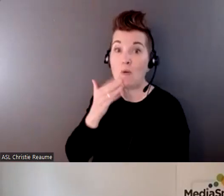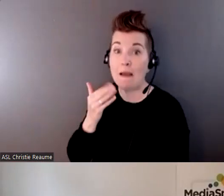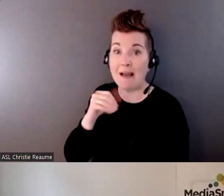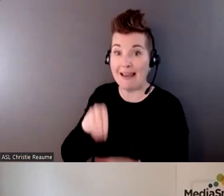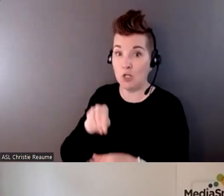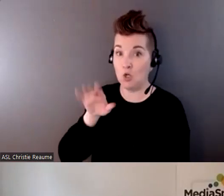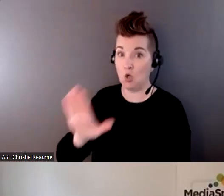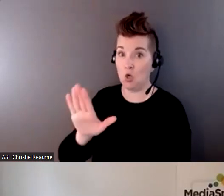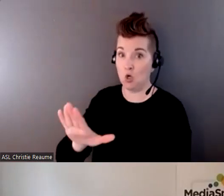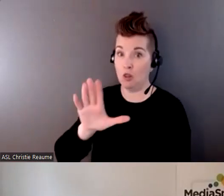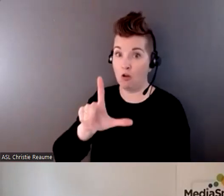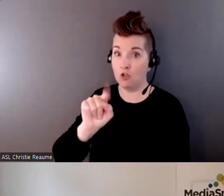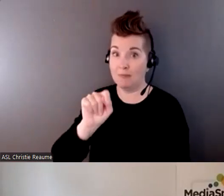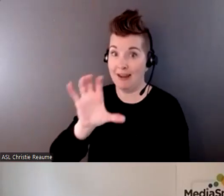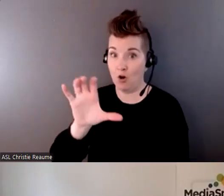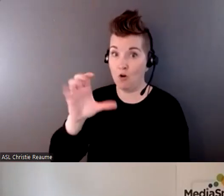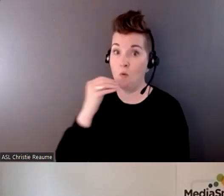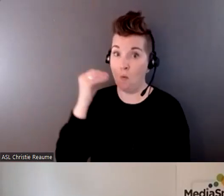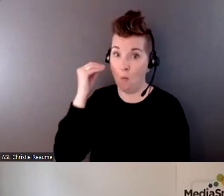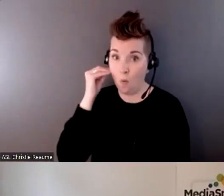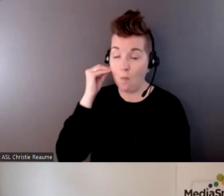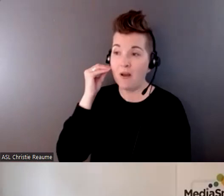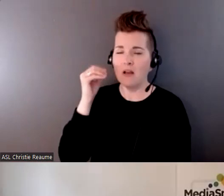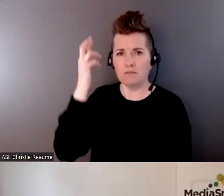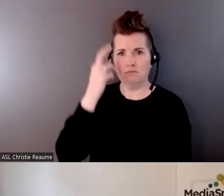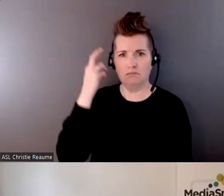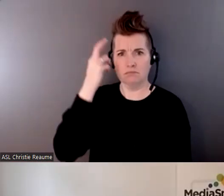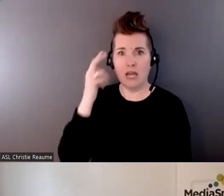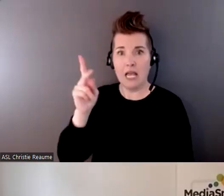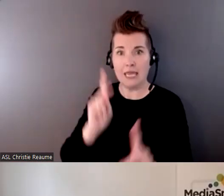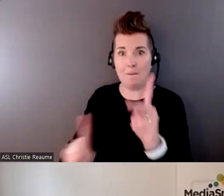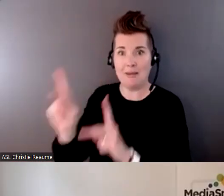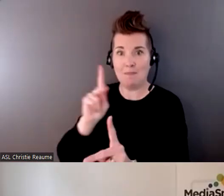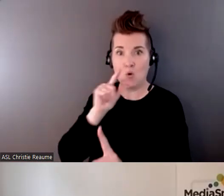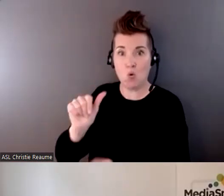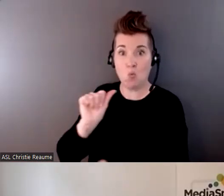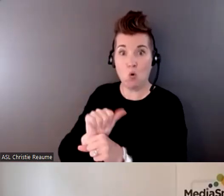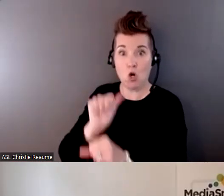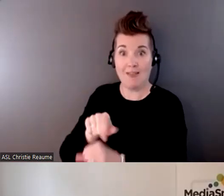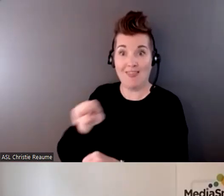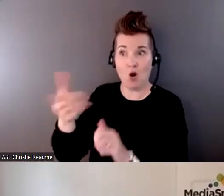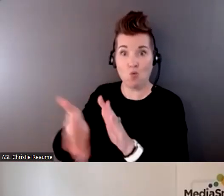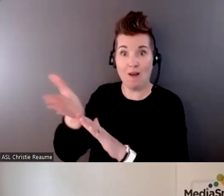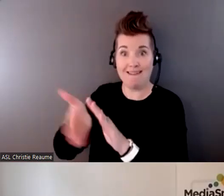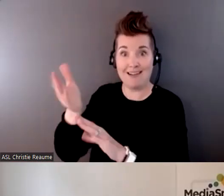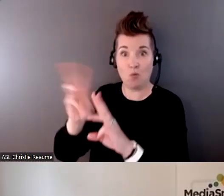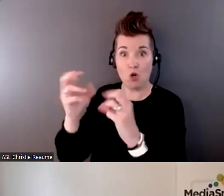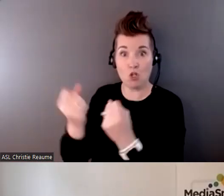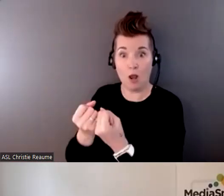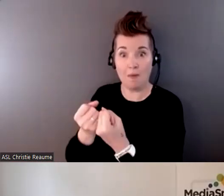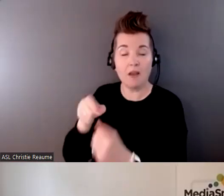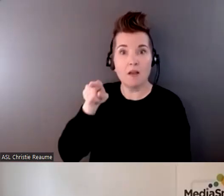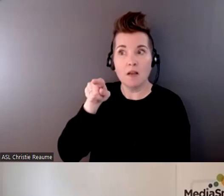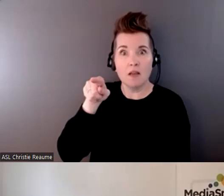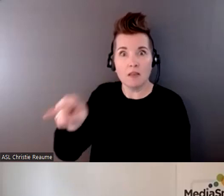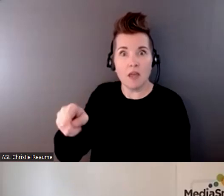where the light bulb went off um finding that the people who are actually in the Care Homes running the sessions hadn't been given